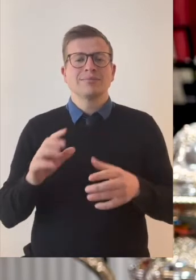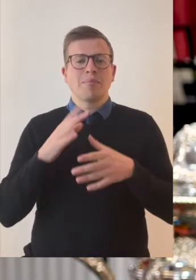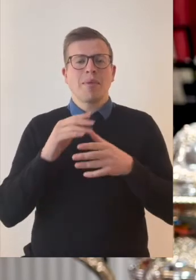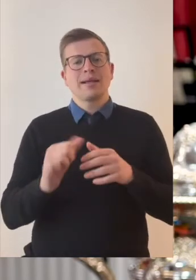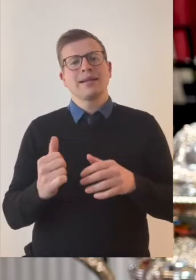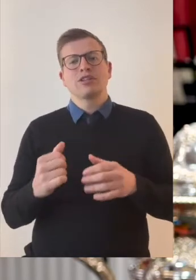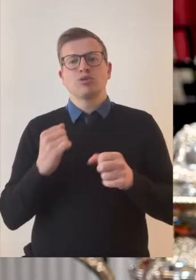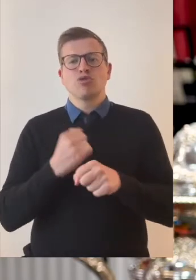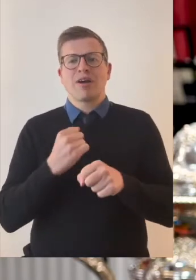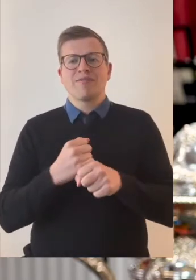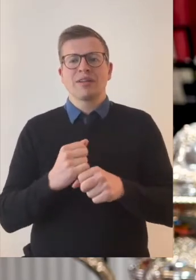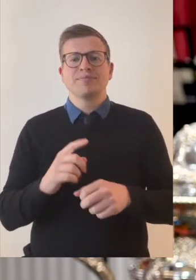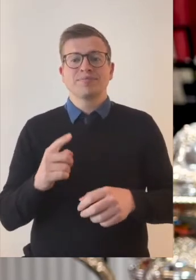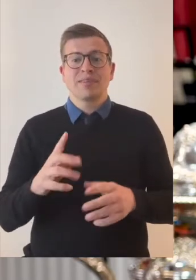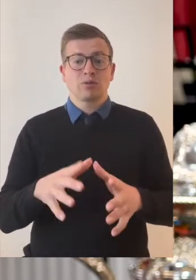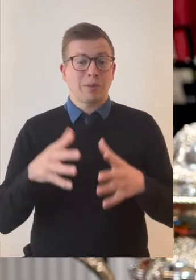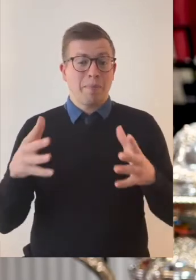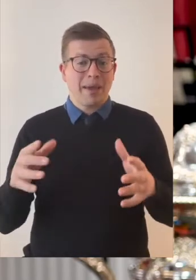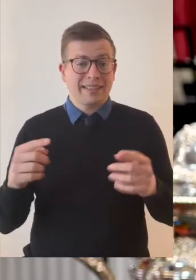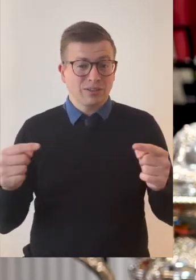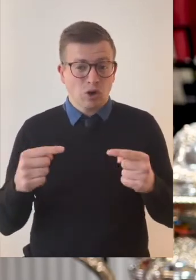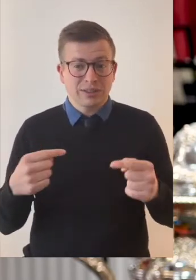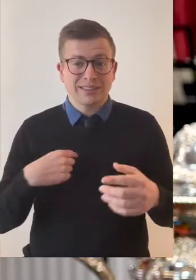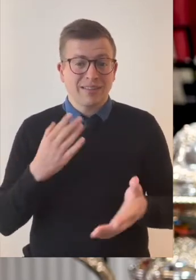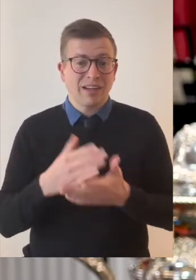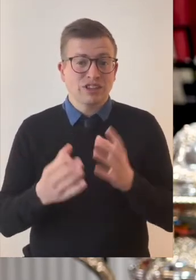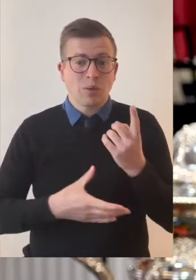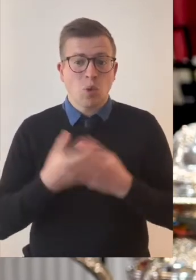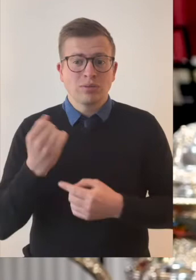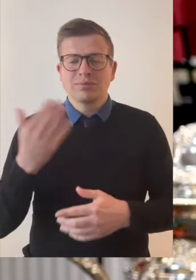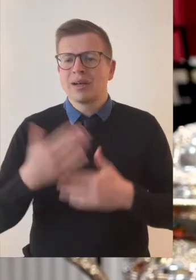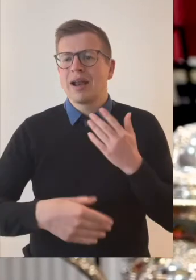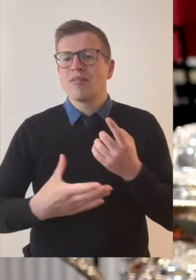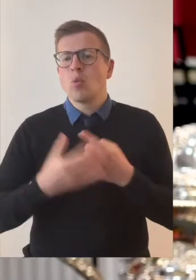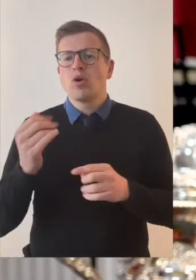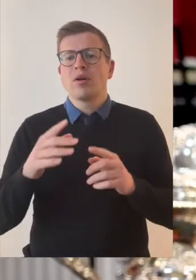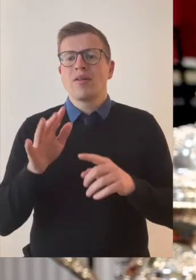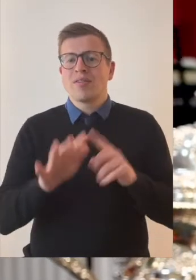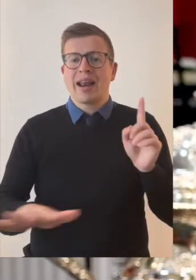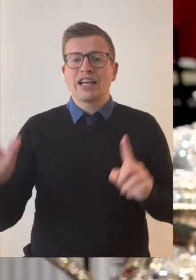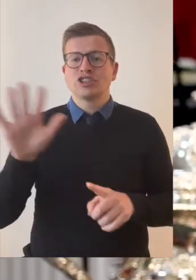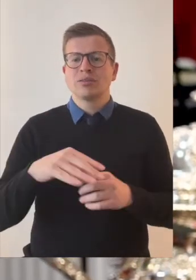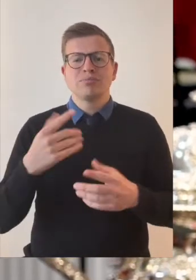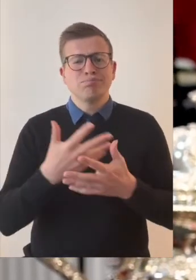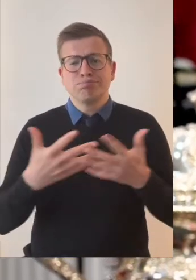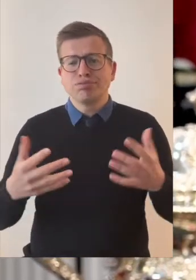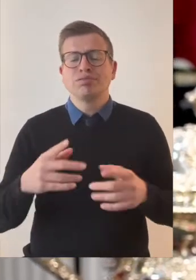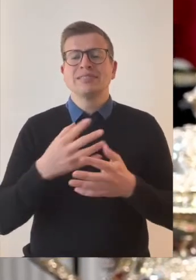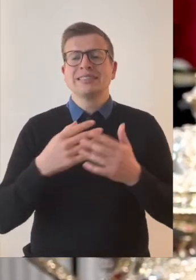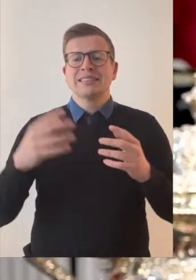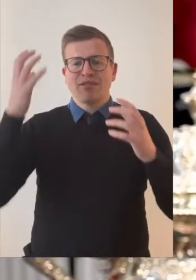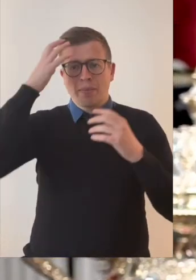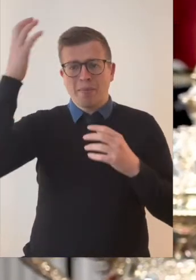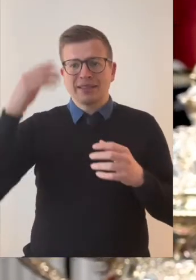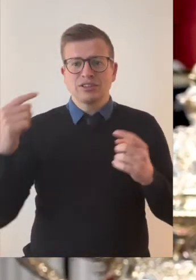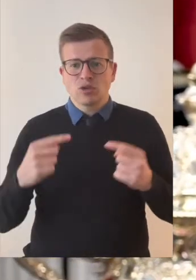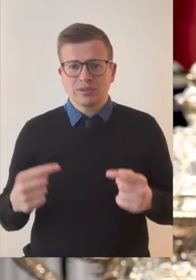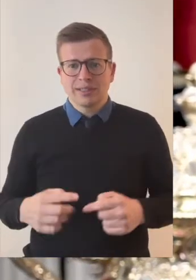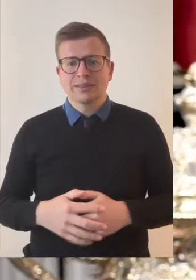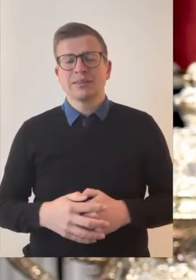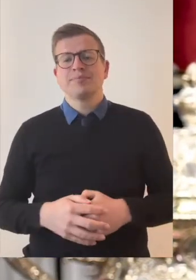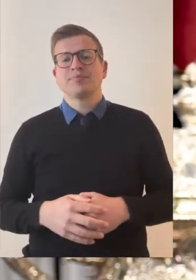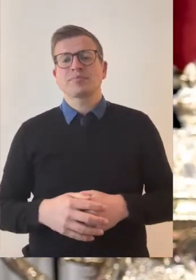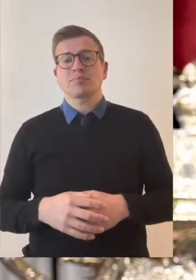on the contest, I played next to Granville. And that's the biggest contest I've actually won. I've never won the National.